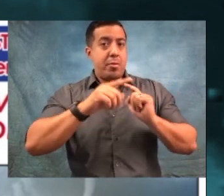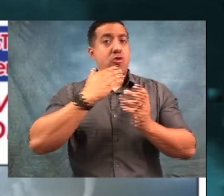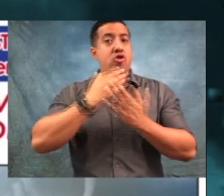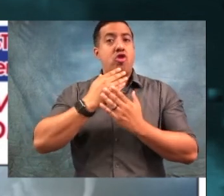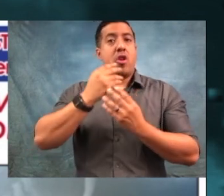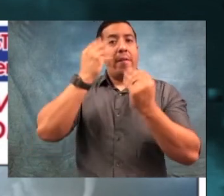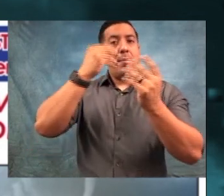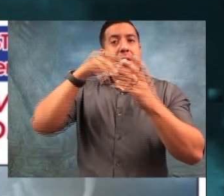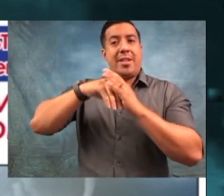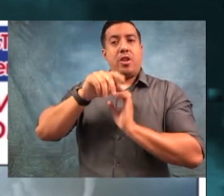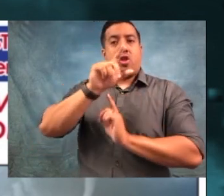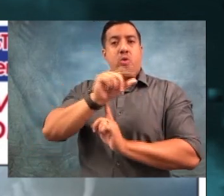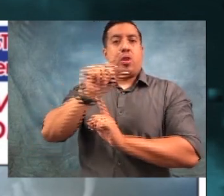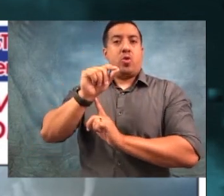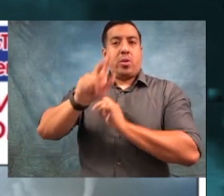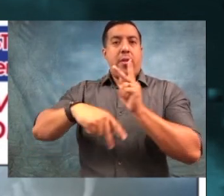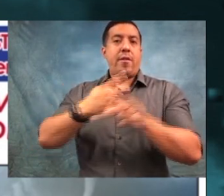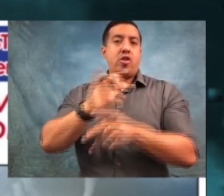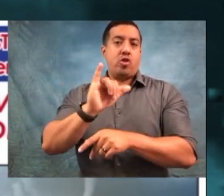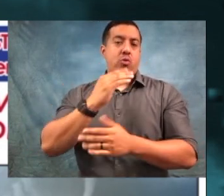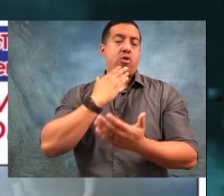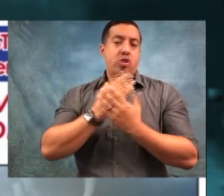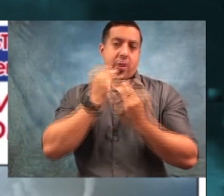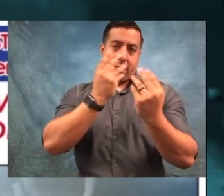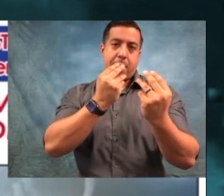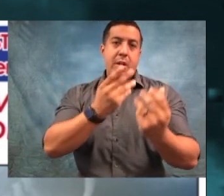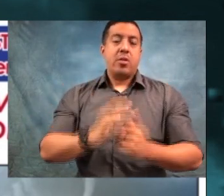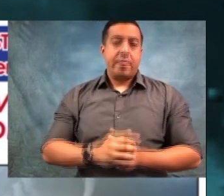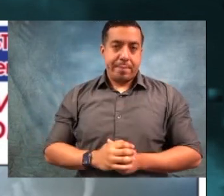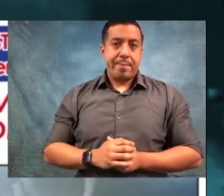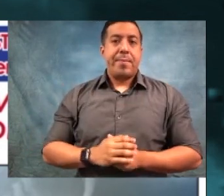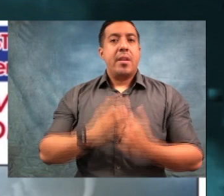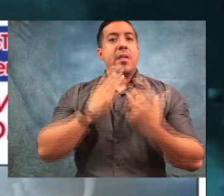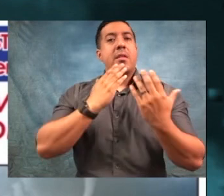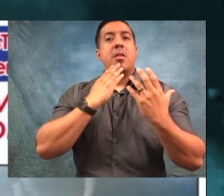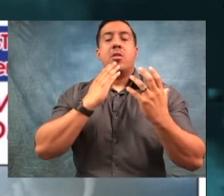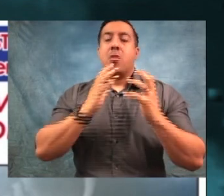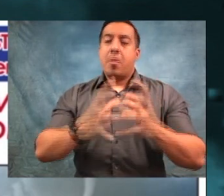available soon, but lots of good information in the 2020 version as